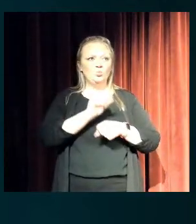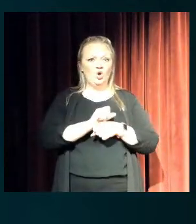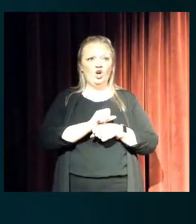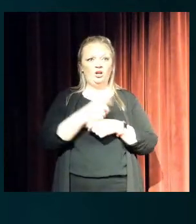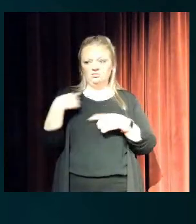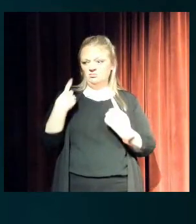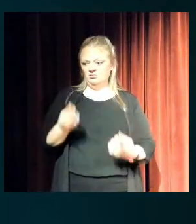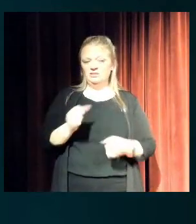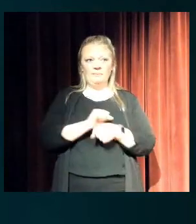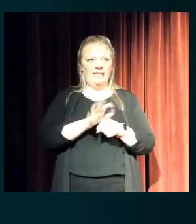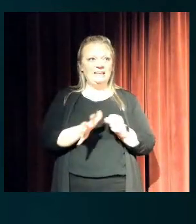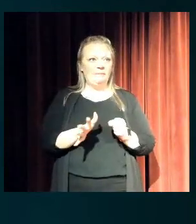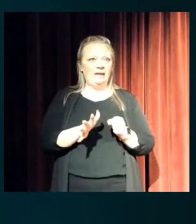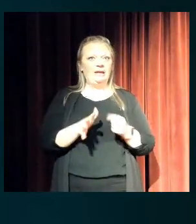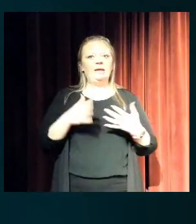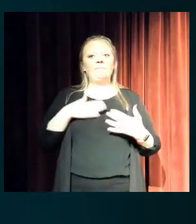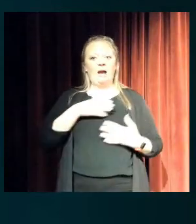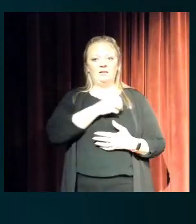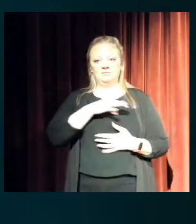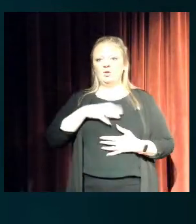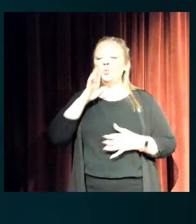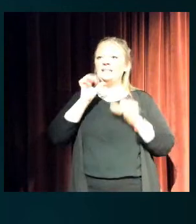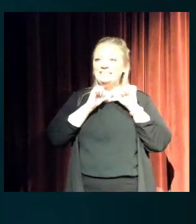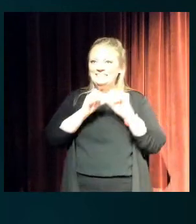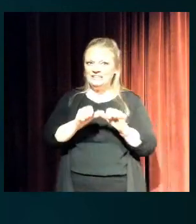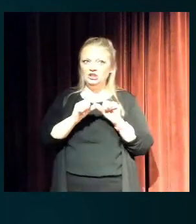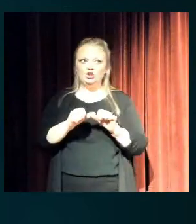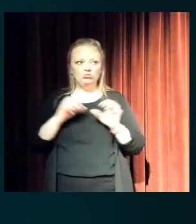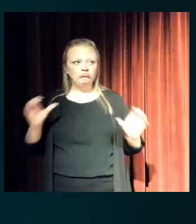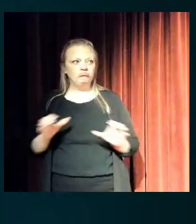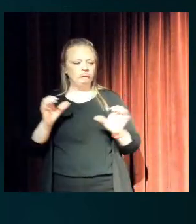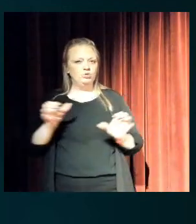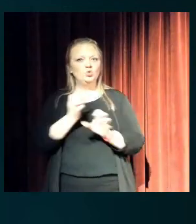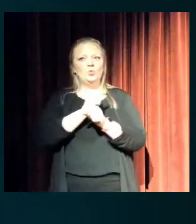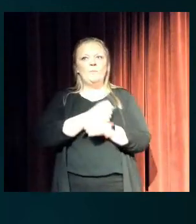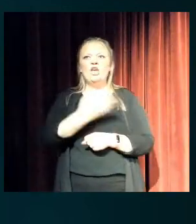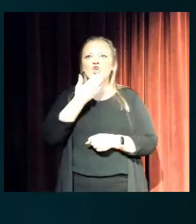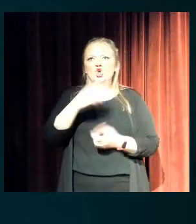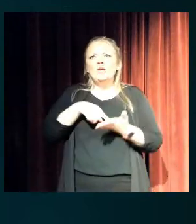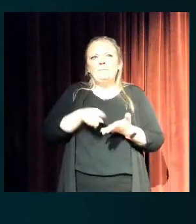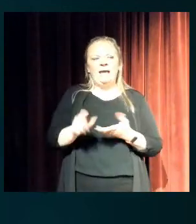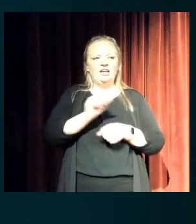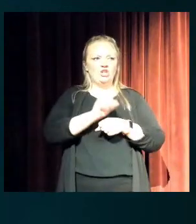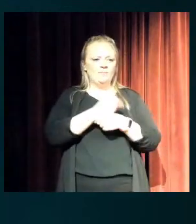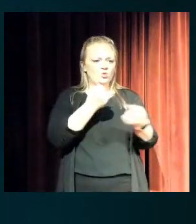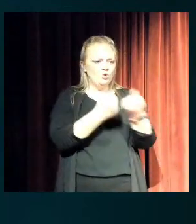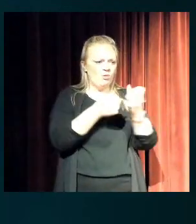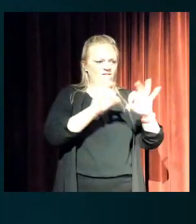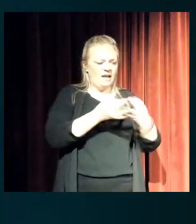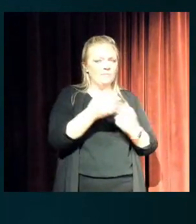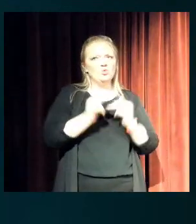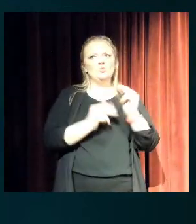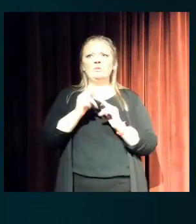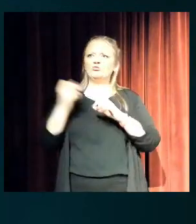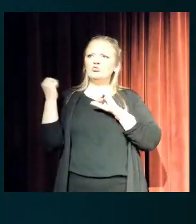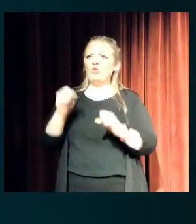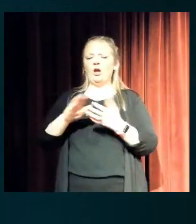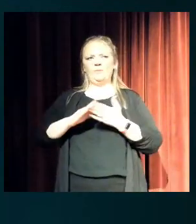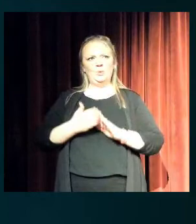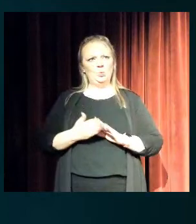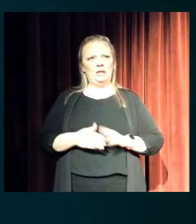pandemic. My administration will continue our efforts to create good-paying jobs that support families and build a stronger